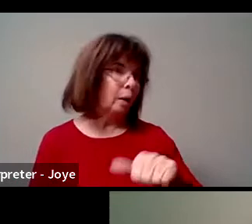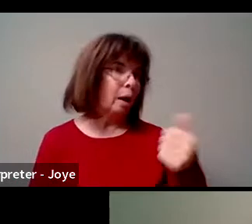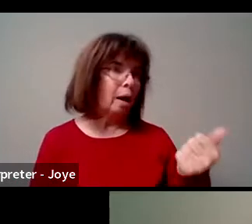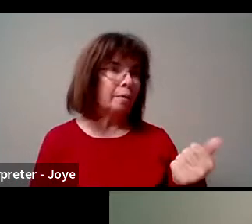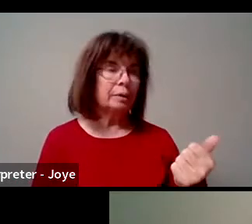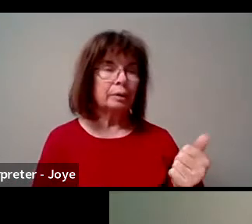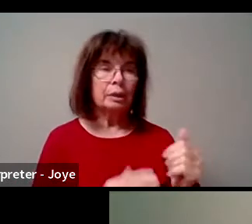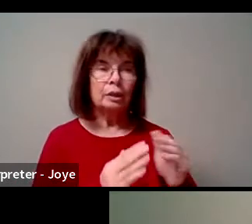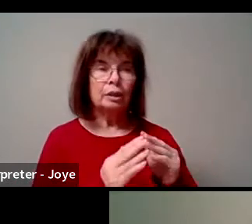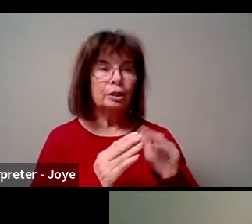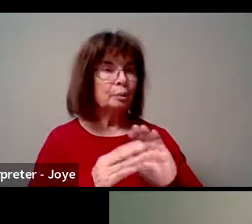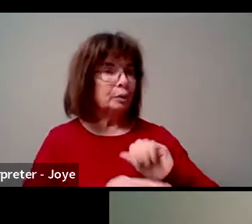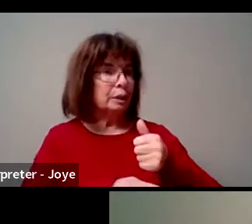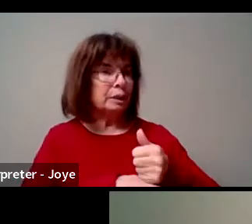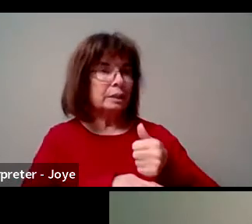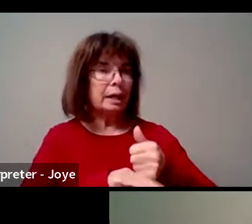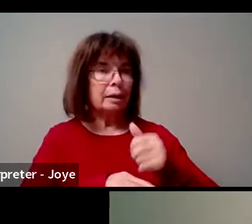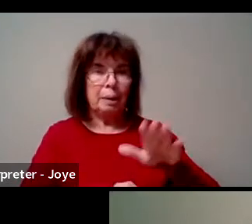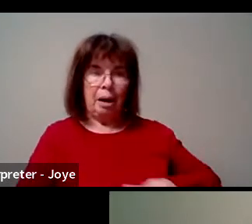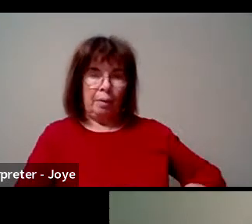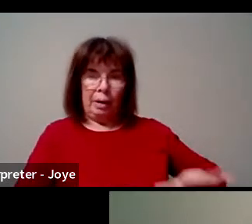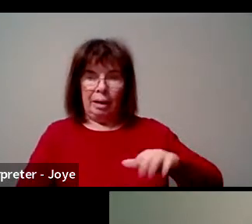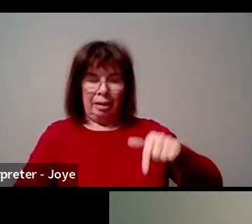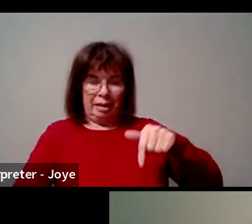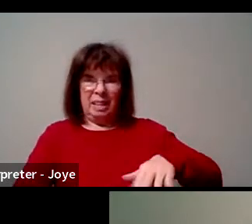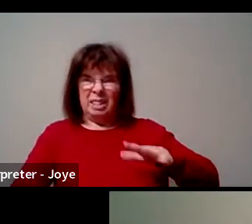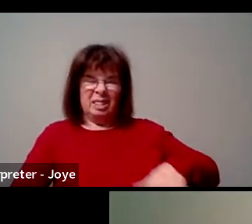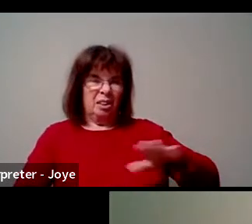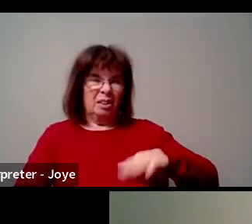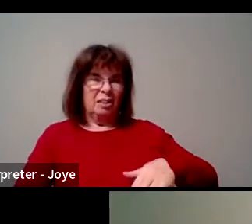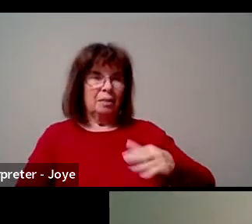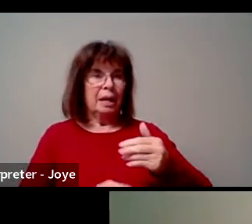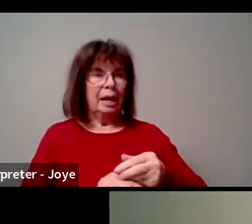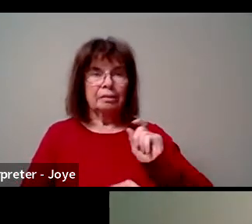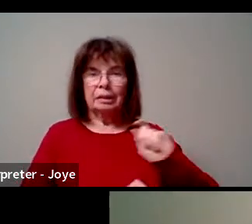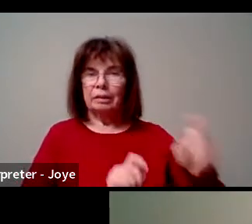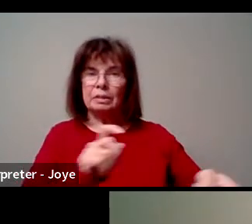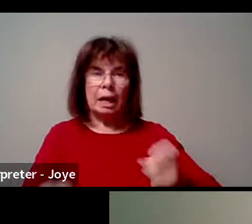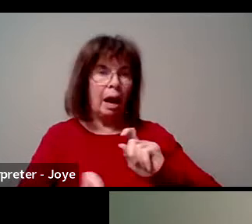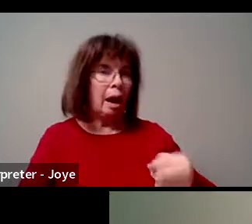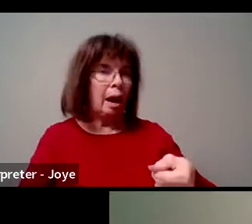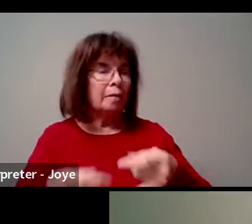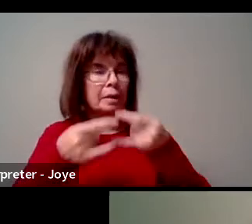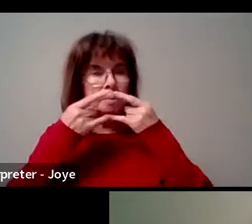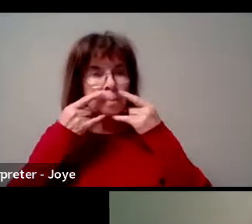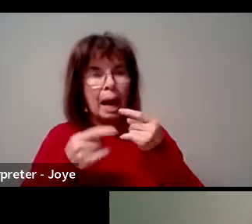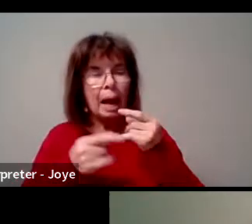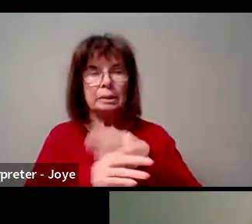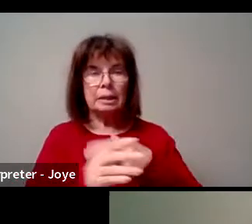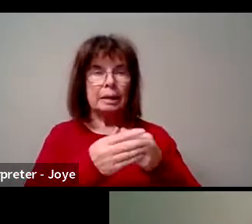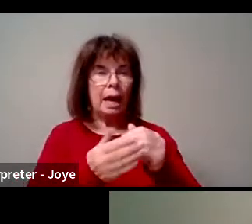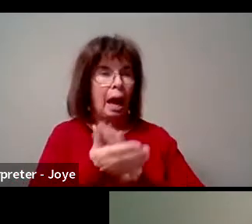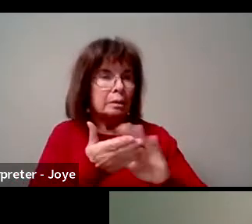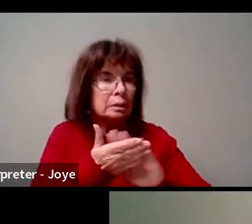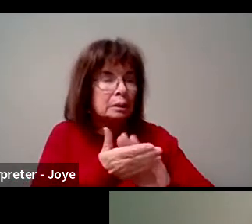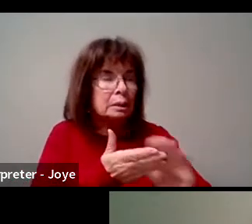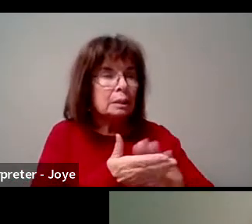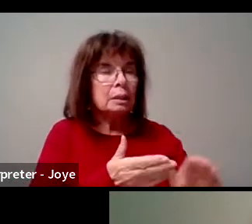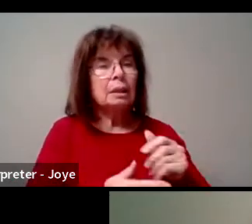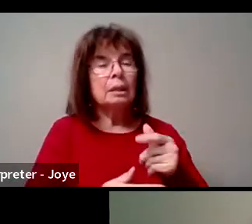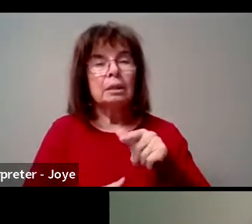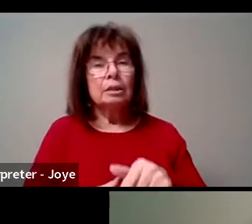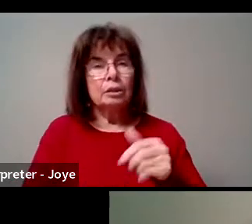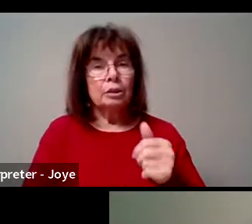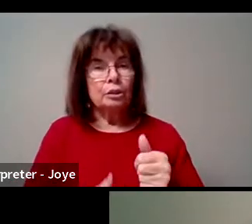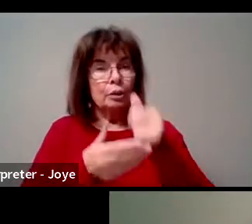a community-based organization in this area that is giving out the masks and the hand sanitizer to help keep our